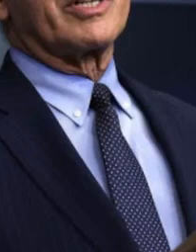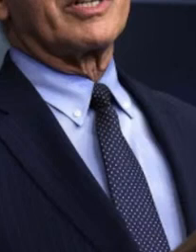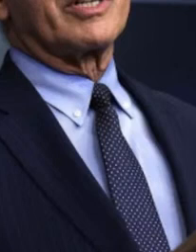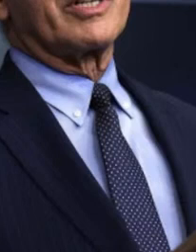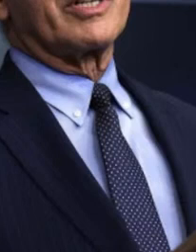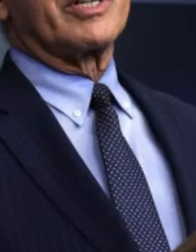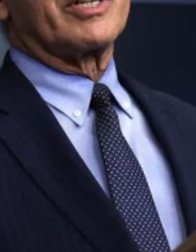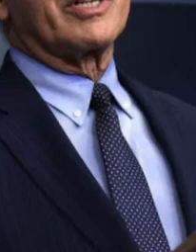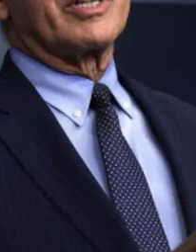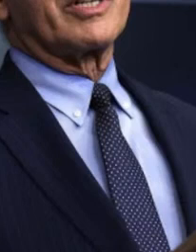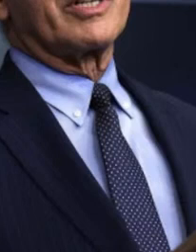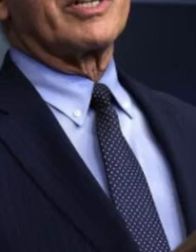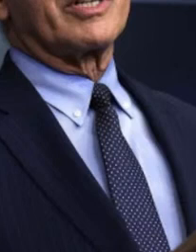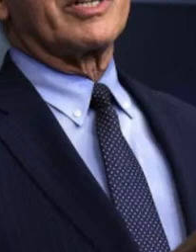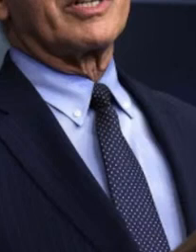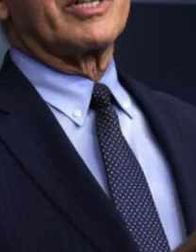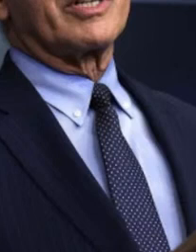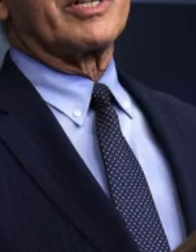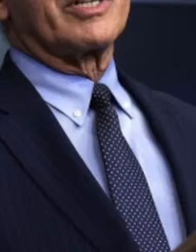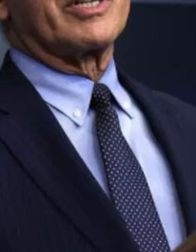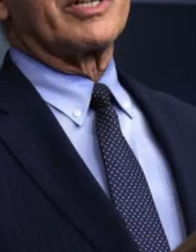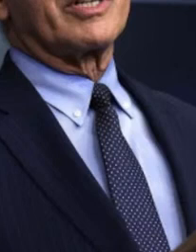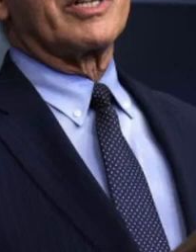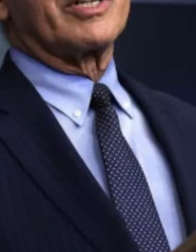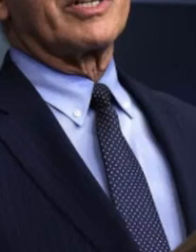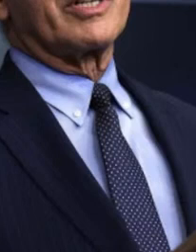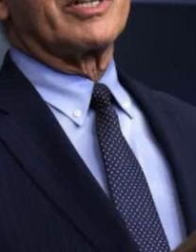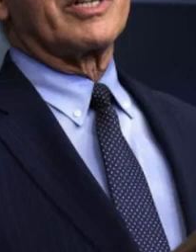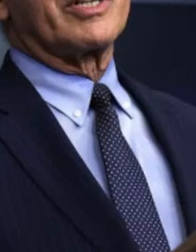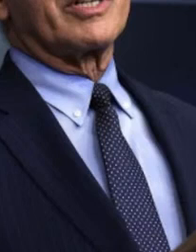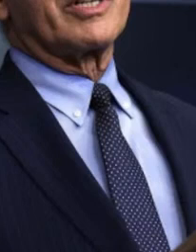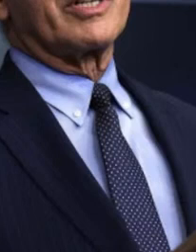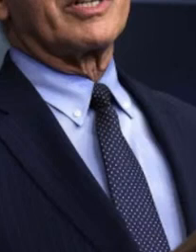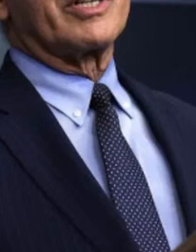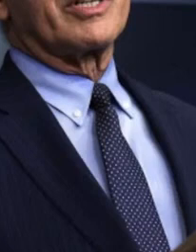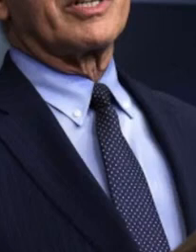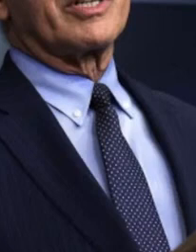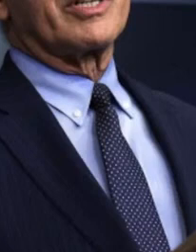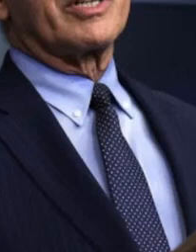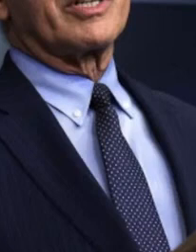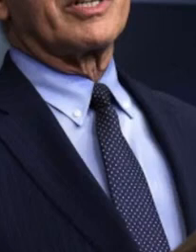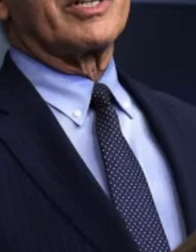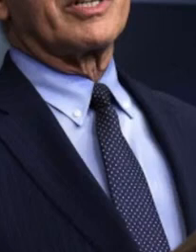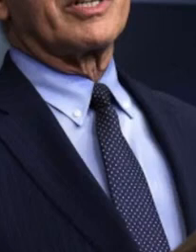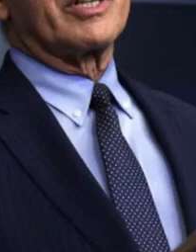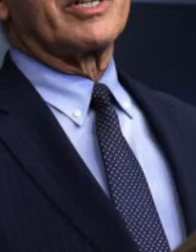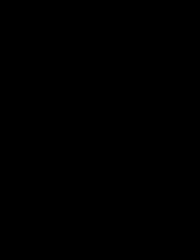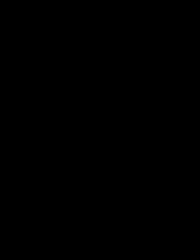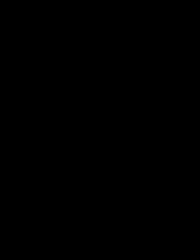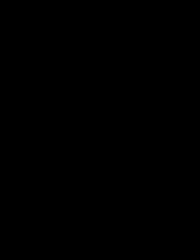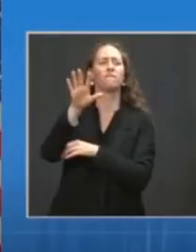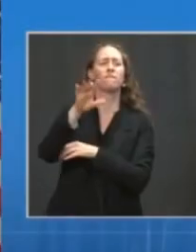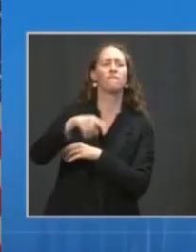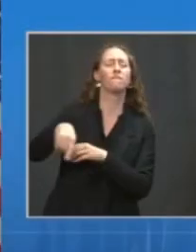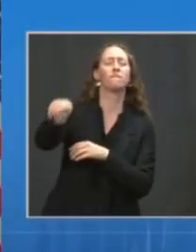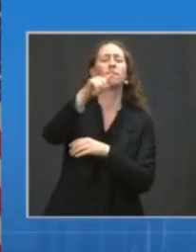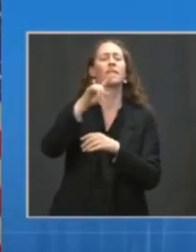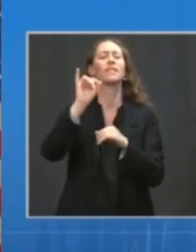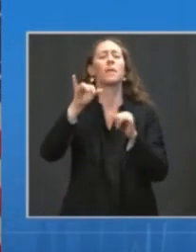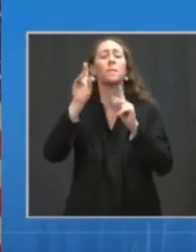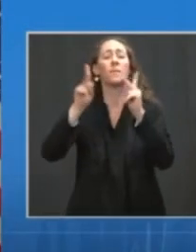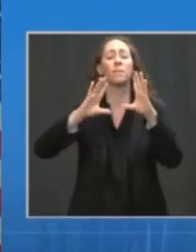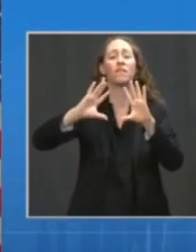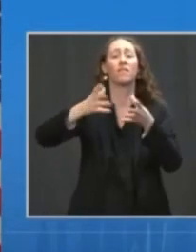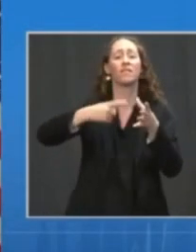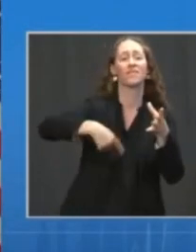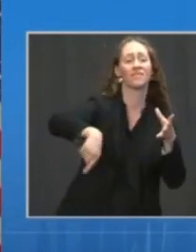there was big around the 4th of July. Provincetown, Massachusetts had an event called Bear Week, okay, which is like a big gay event.